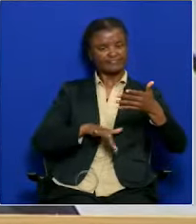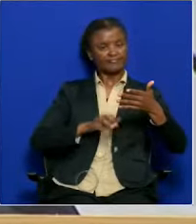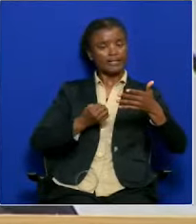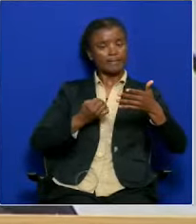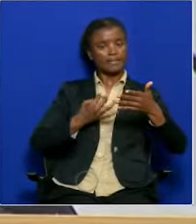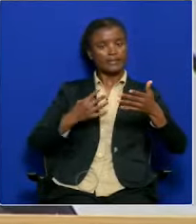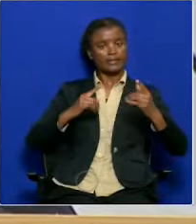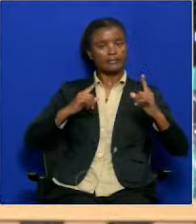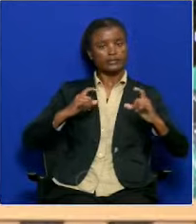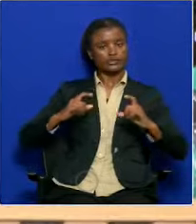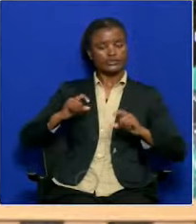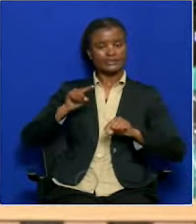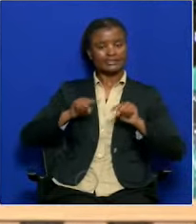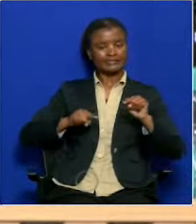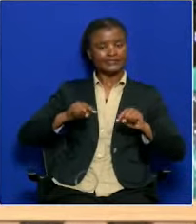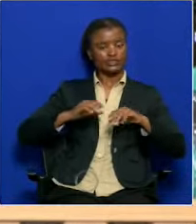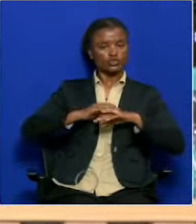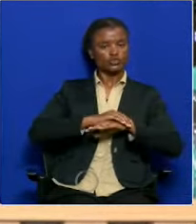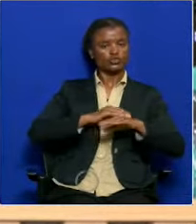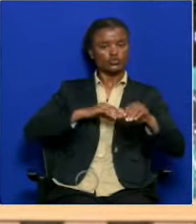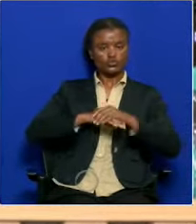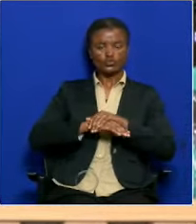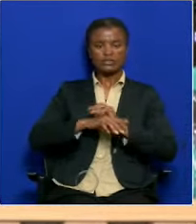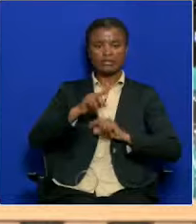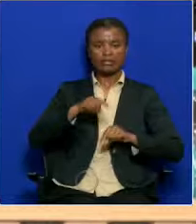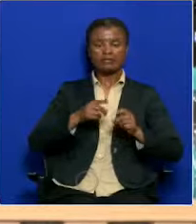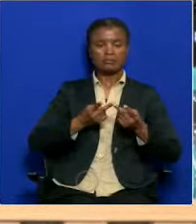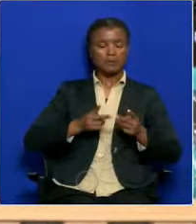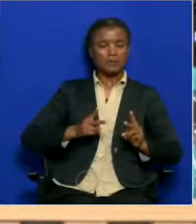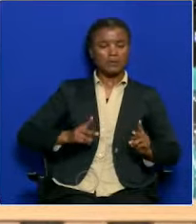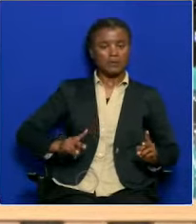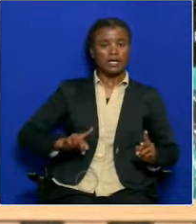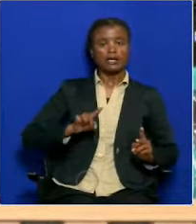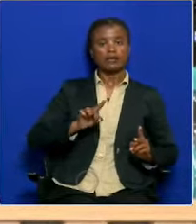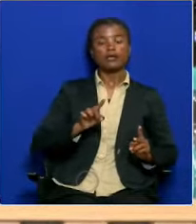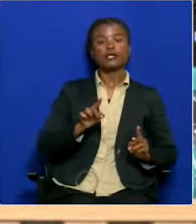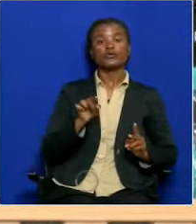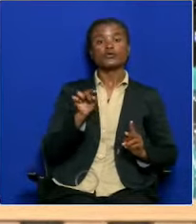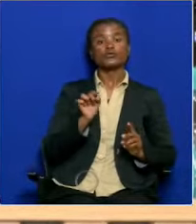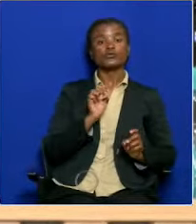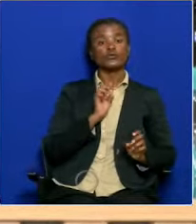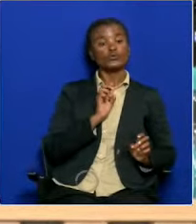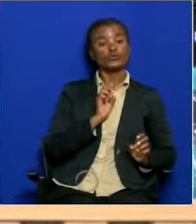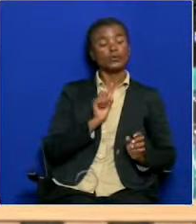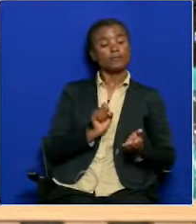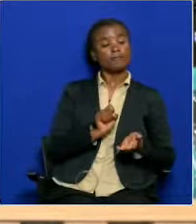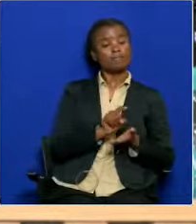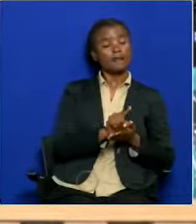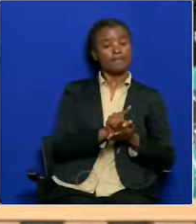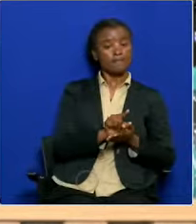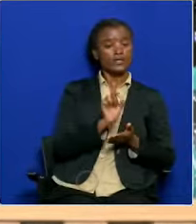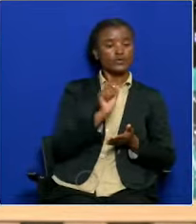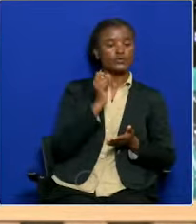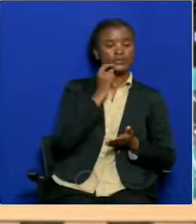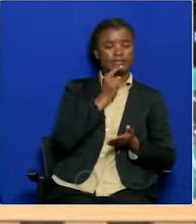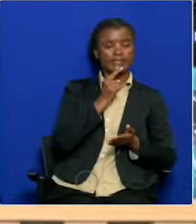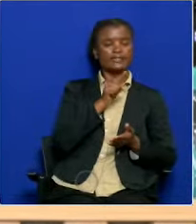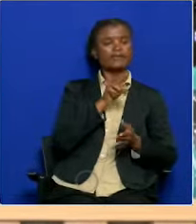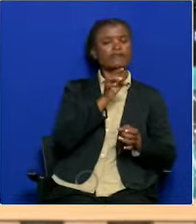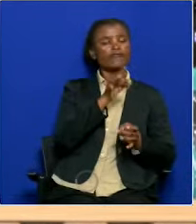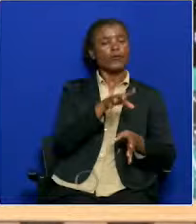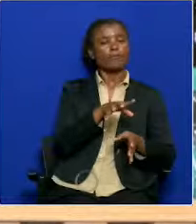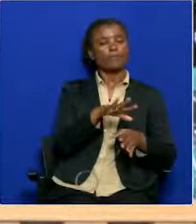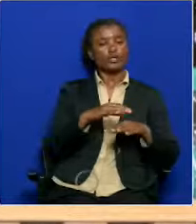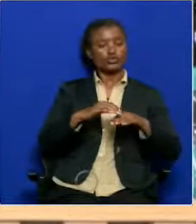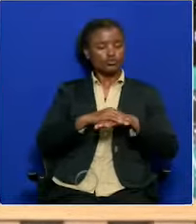shoes. And at one moment, you then revert with the shoe and the size that you want. Yeah, That's an example